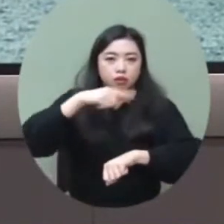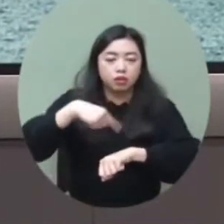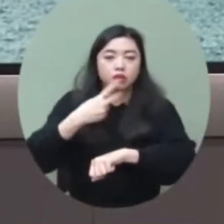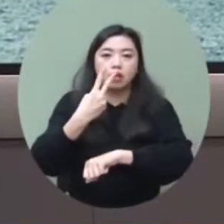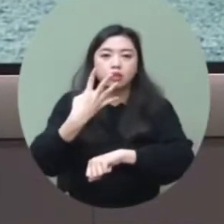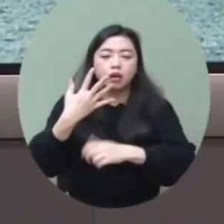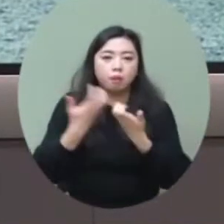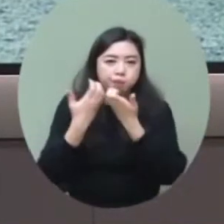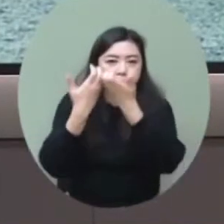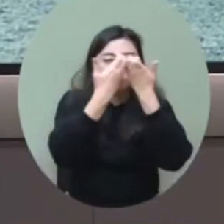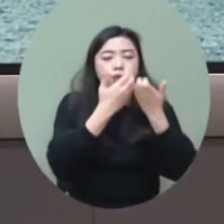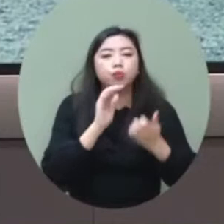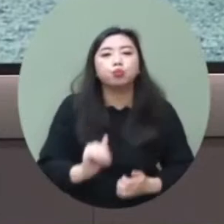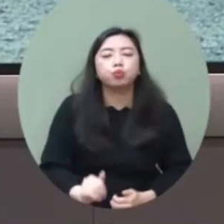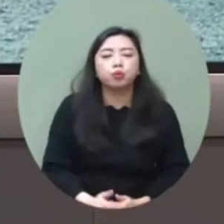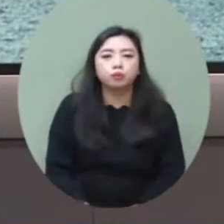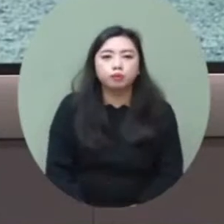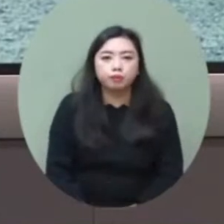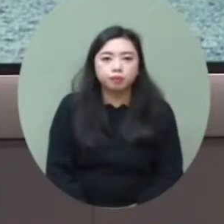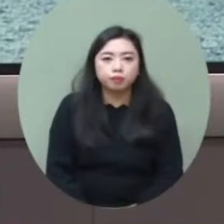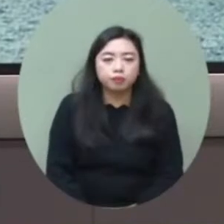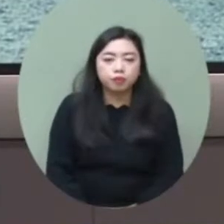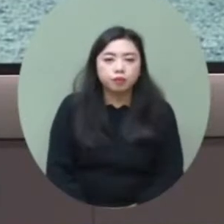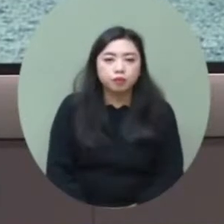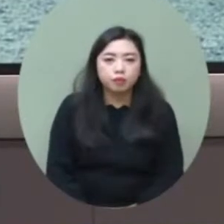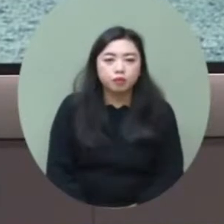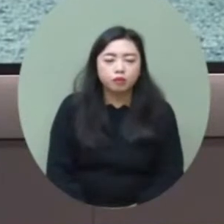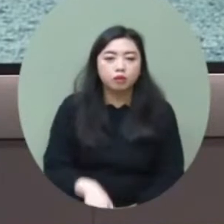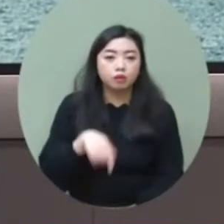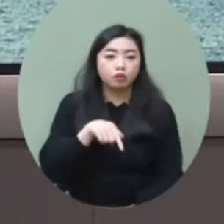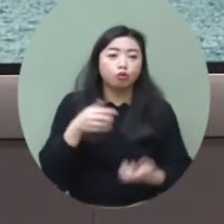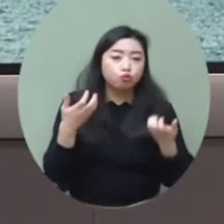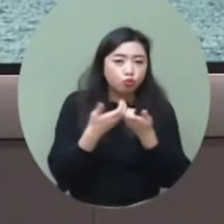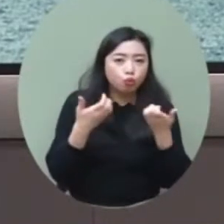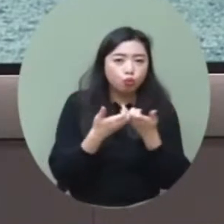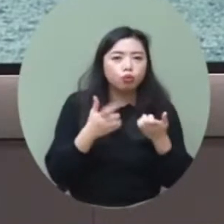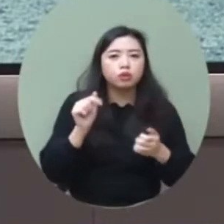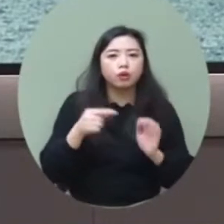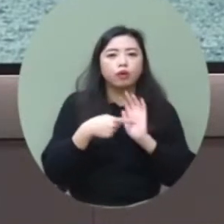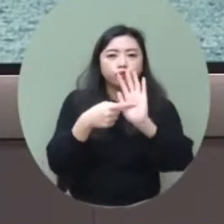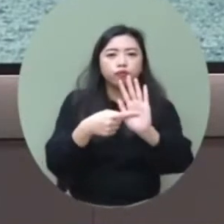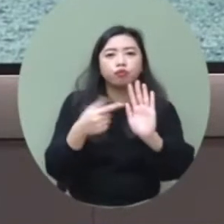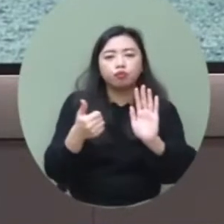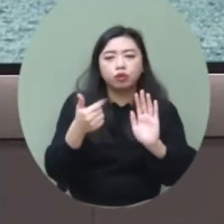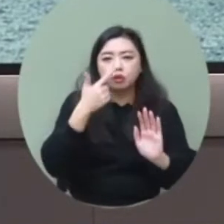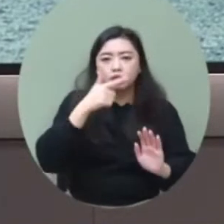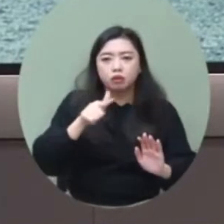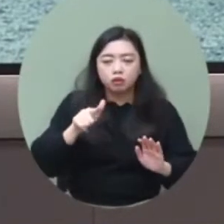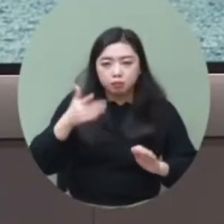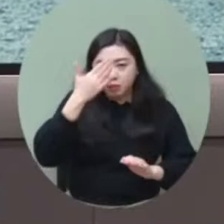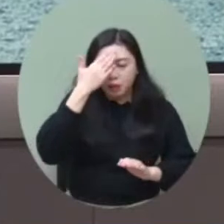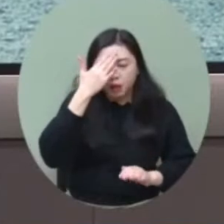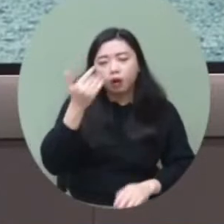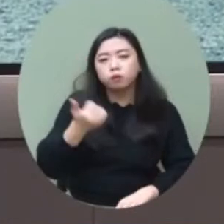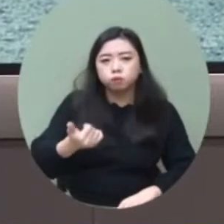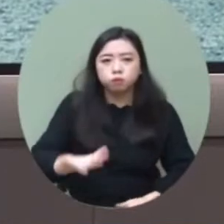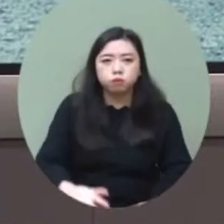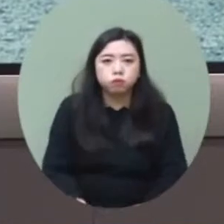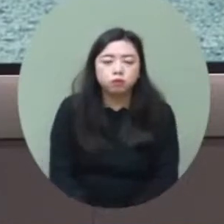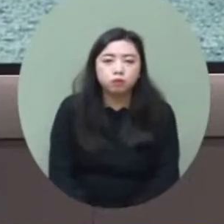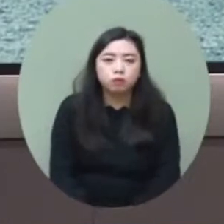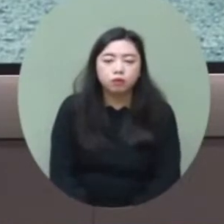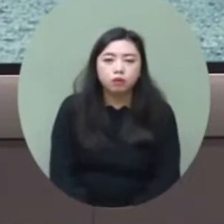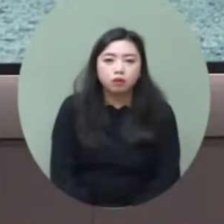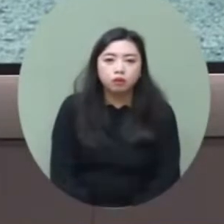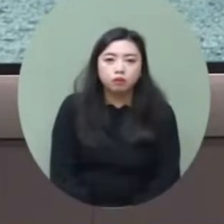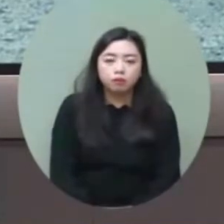this number and we can that can reflect the latest trend. So the preliminary number, of course, we